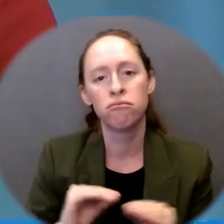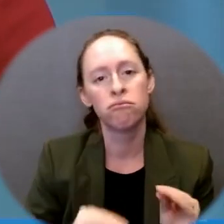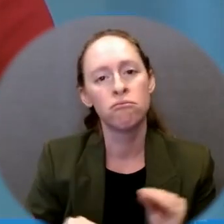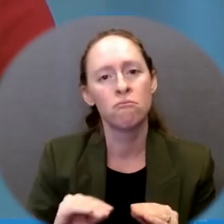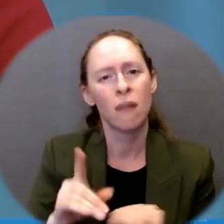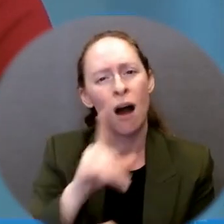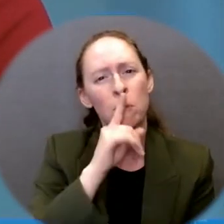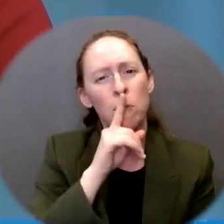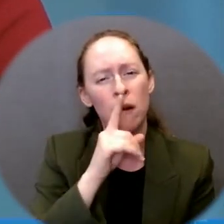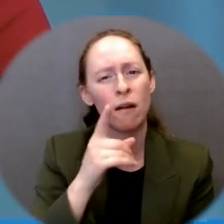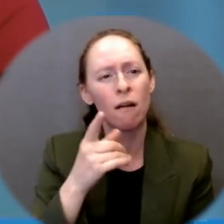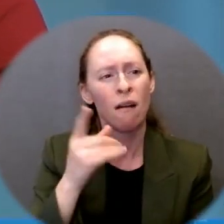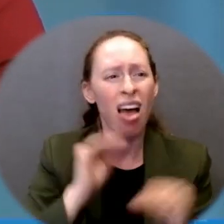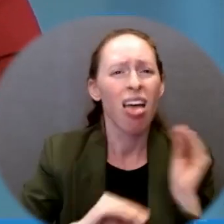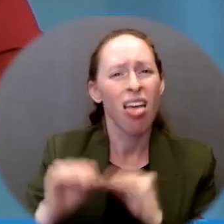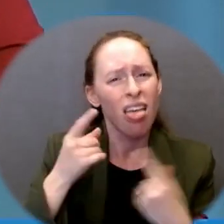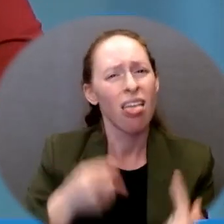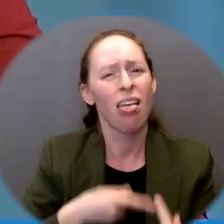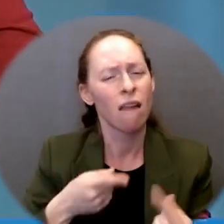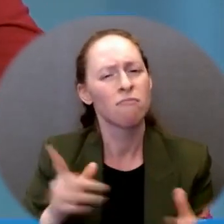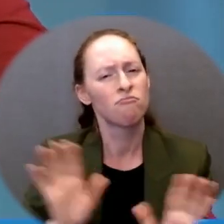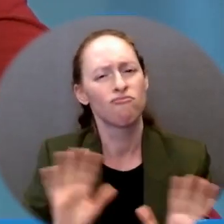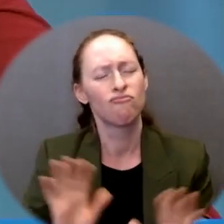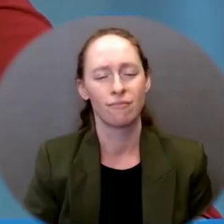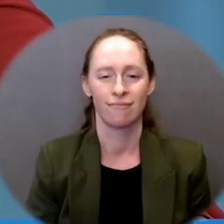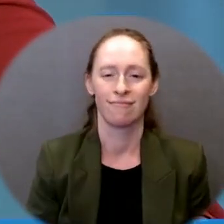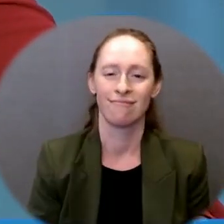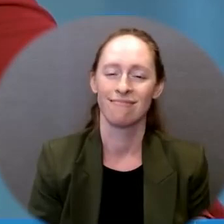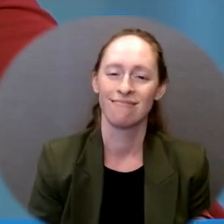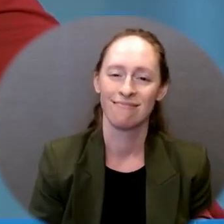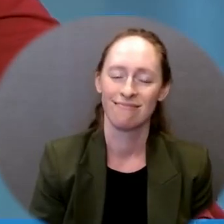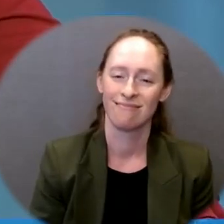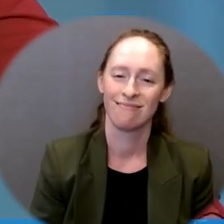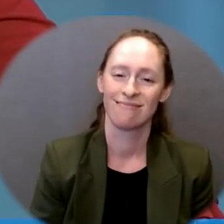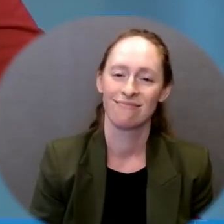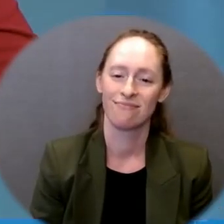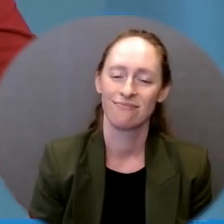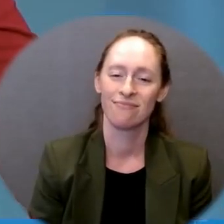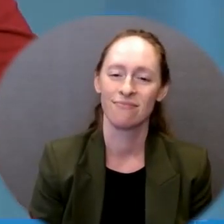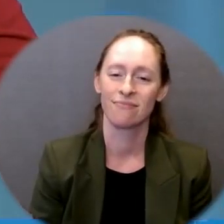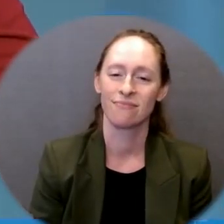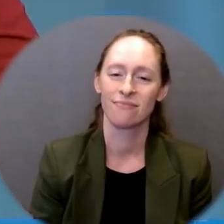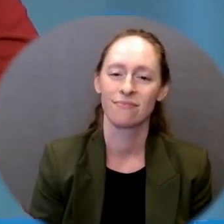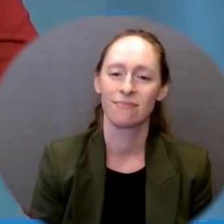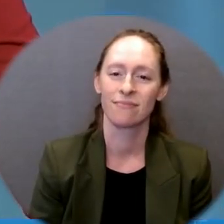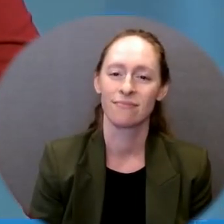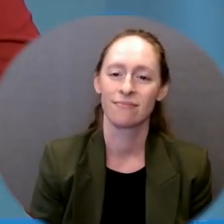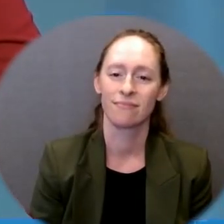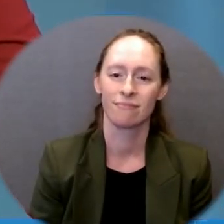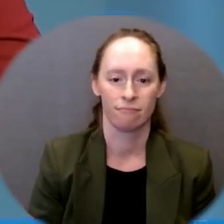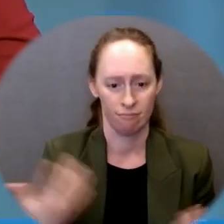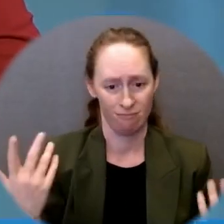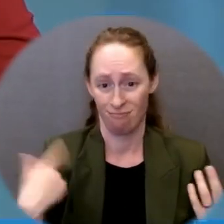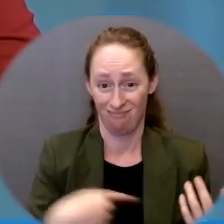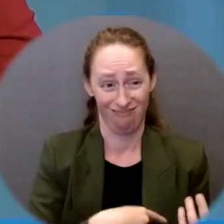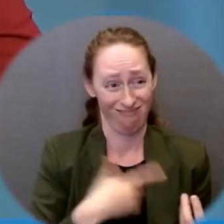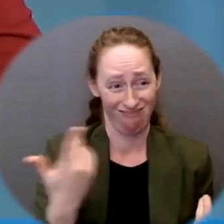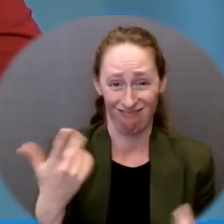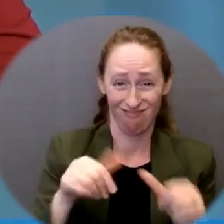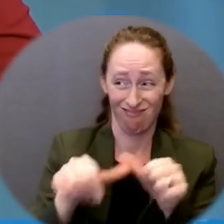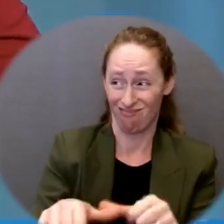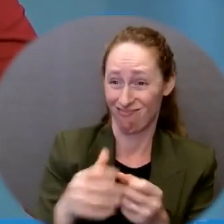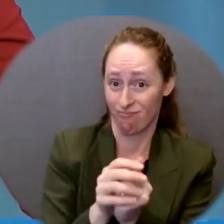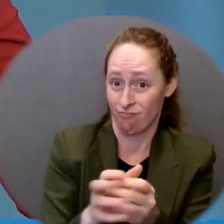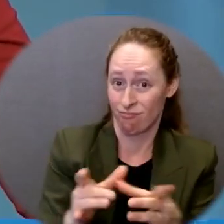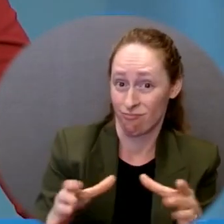gains that we made this past year and life-changing economic gains this country has made over the last 19 months, this